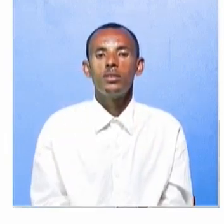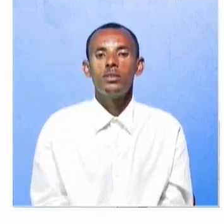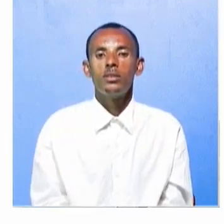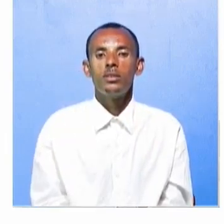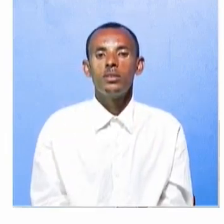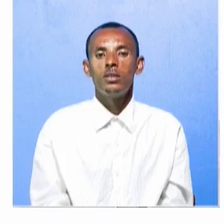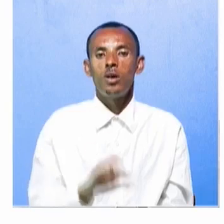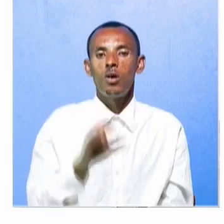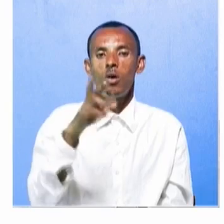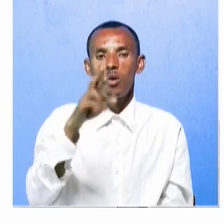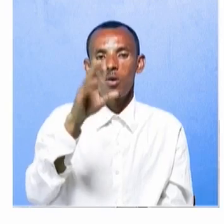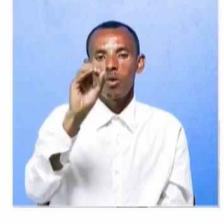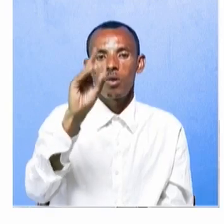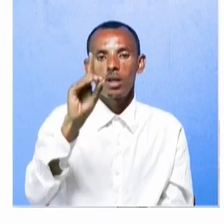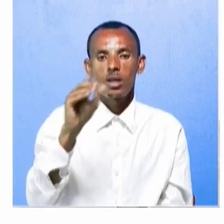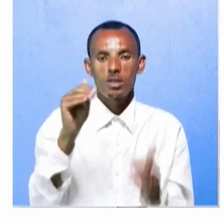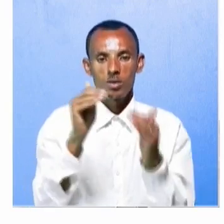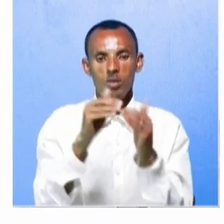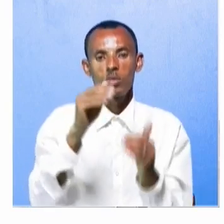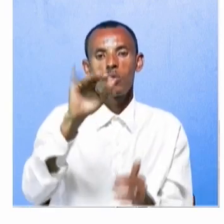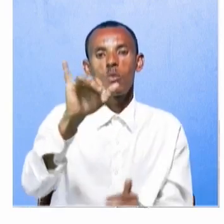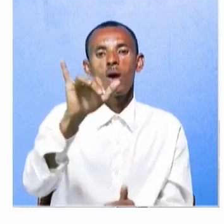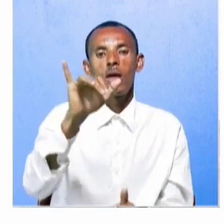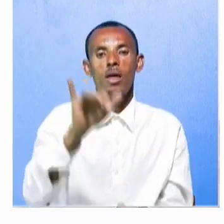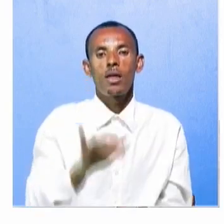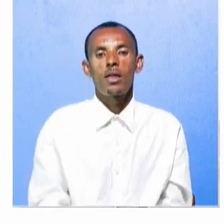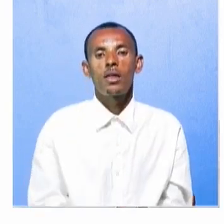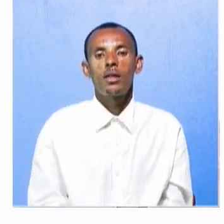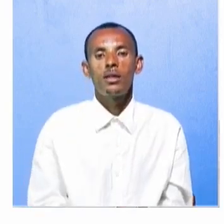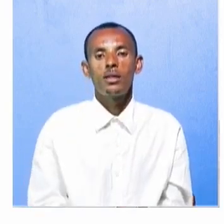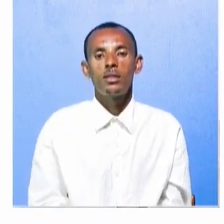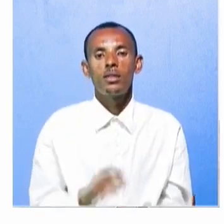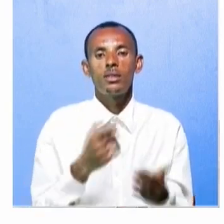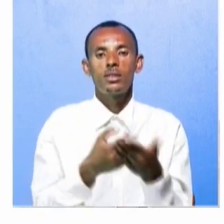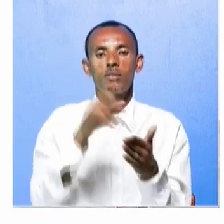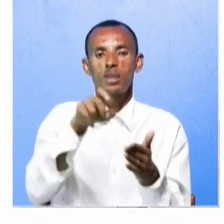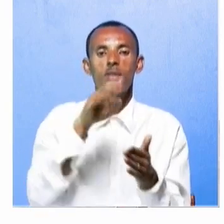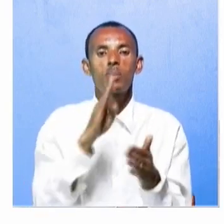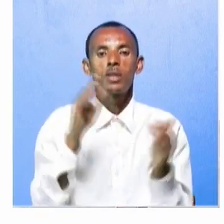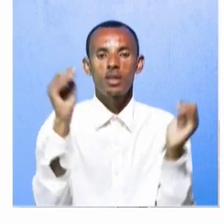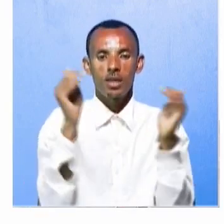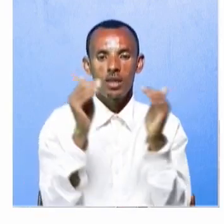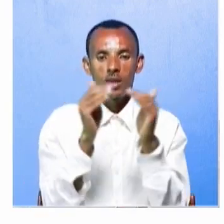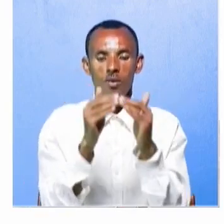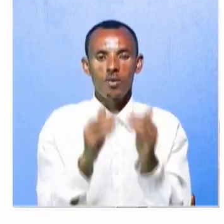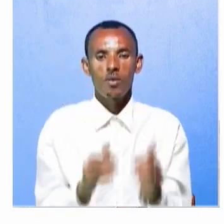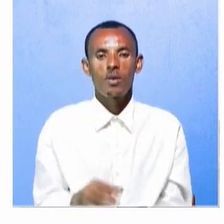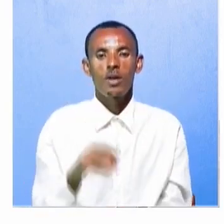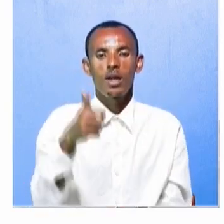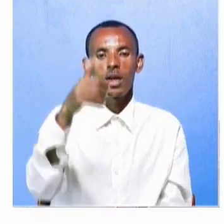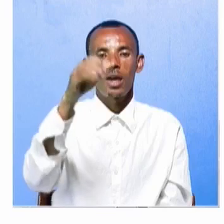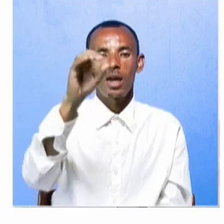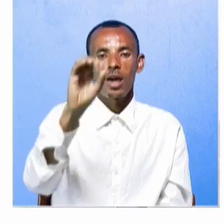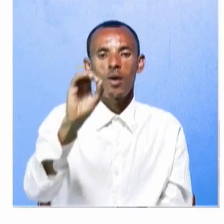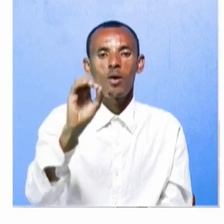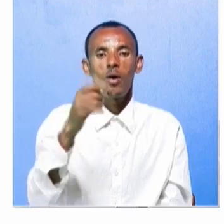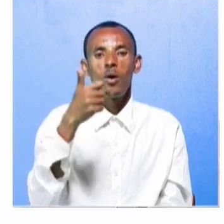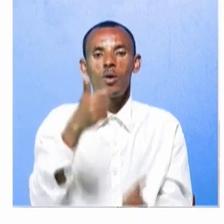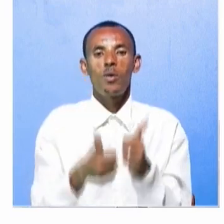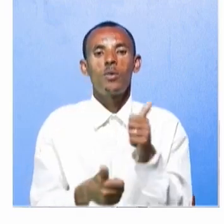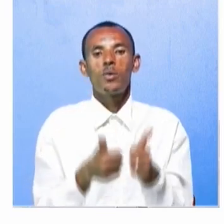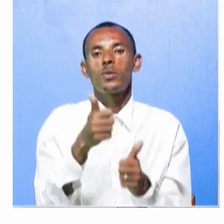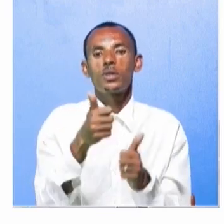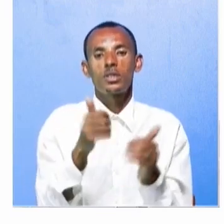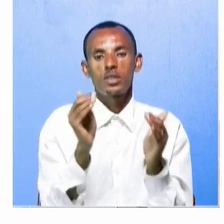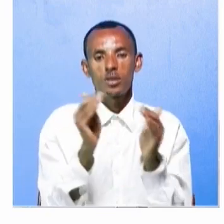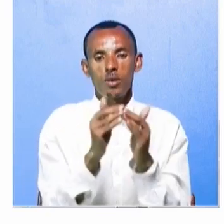or OD is 1, right? And this must be the same as AO, which is